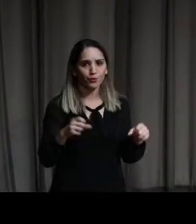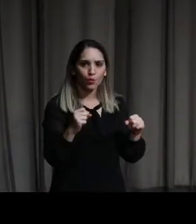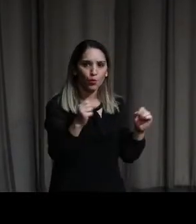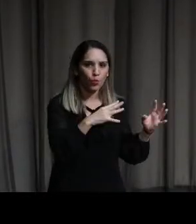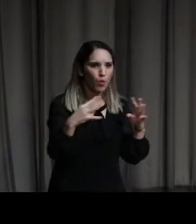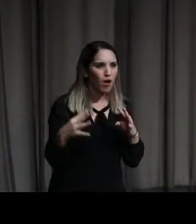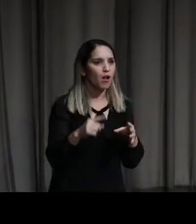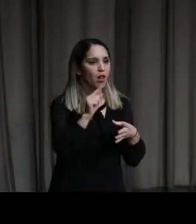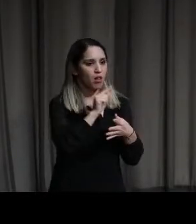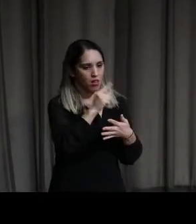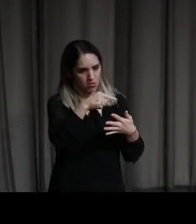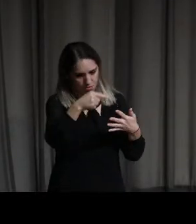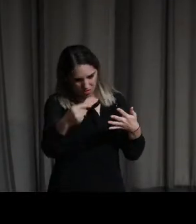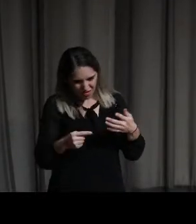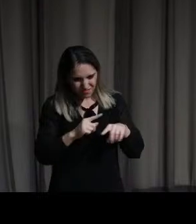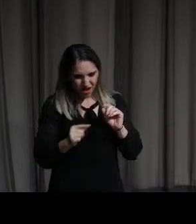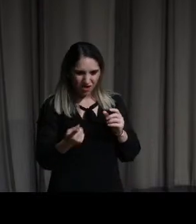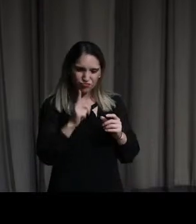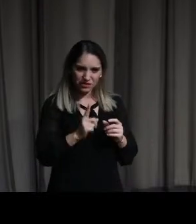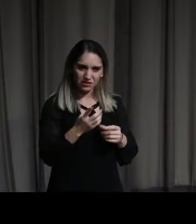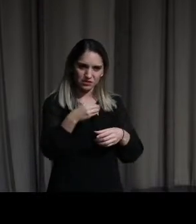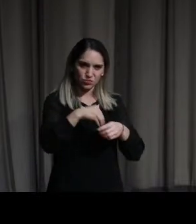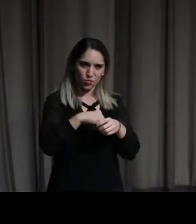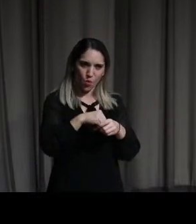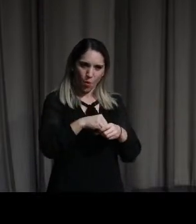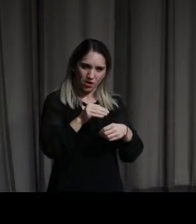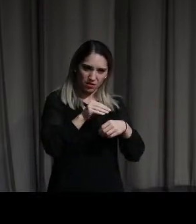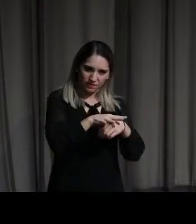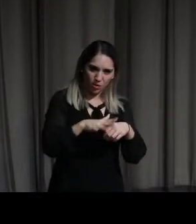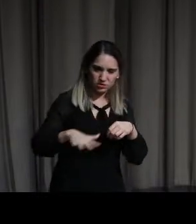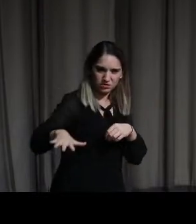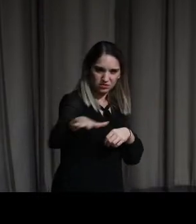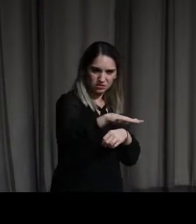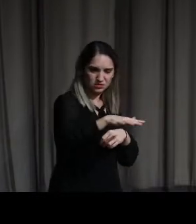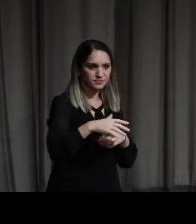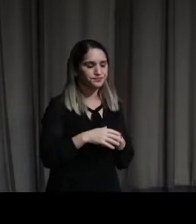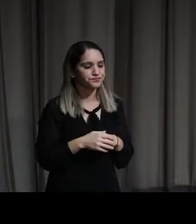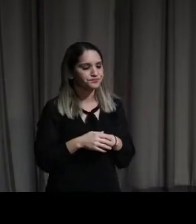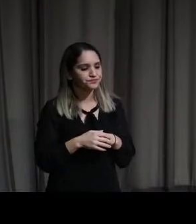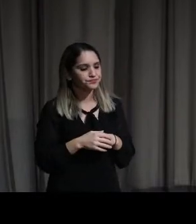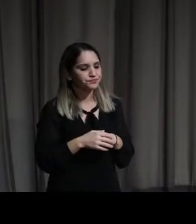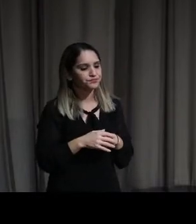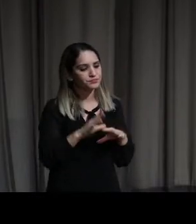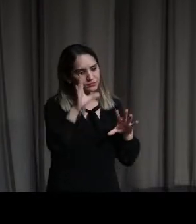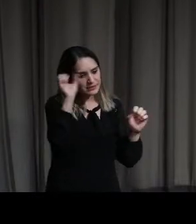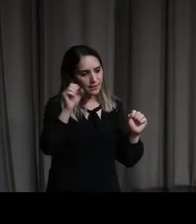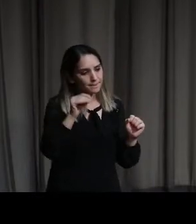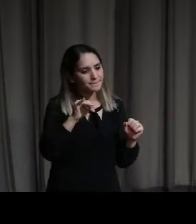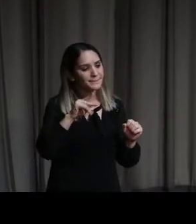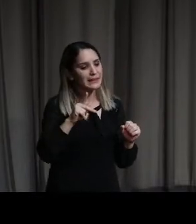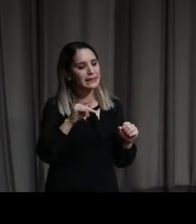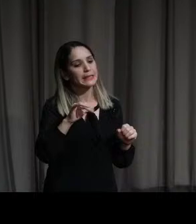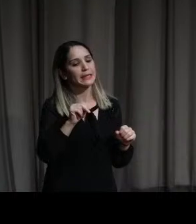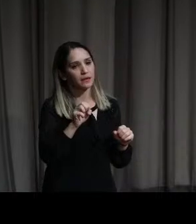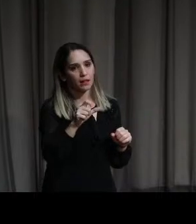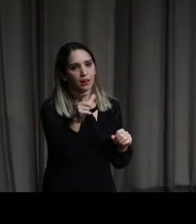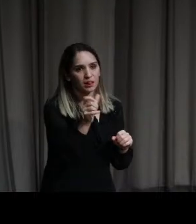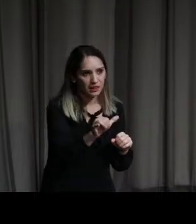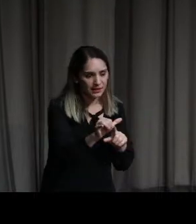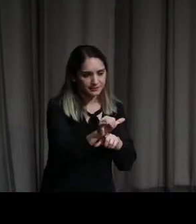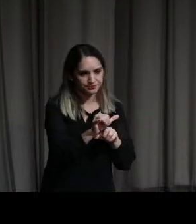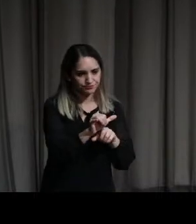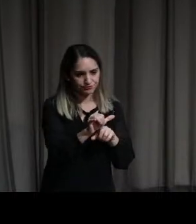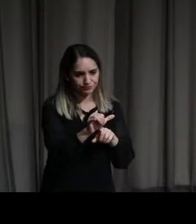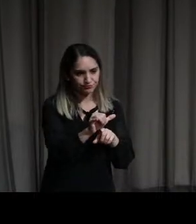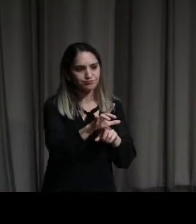this deep. To quote President William McKinley, these ties of singular intimacy that have long defined